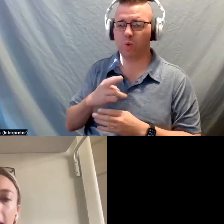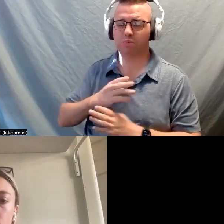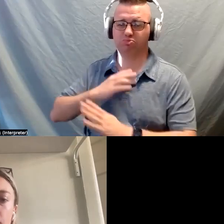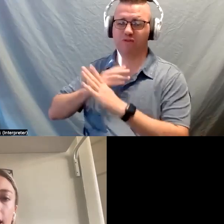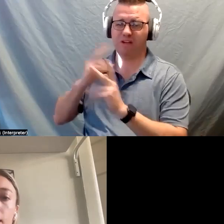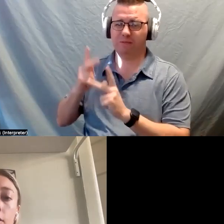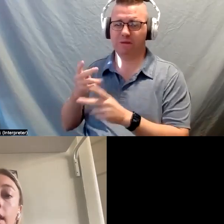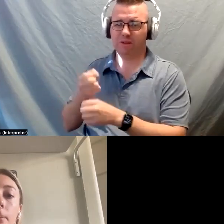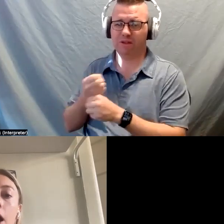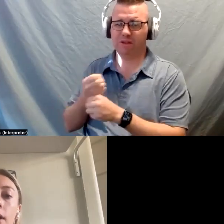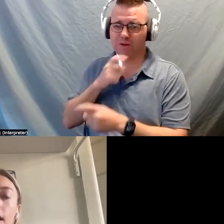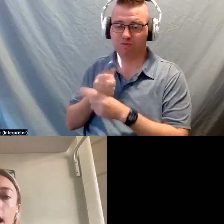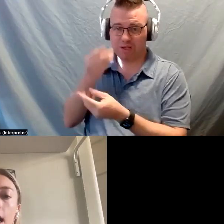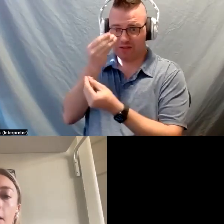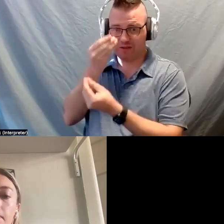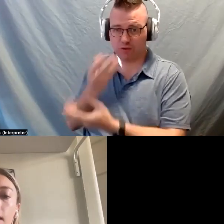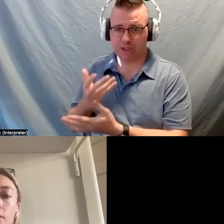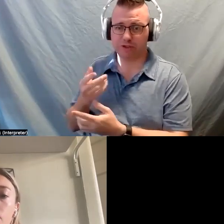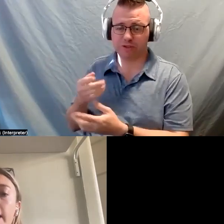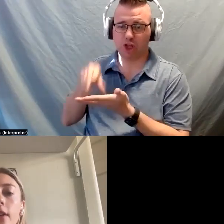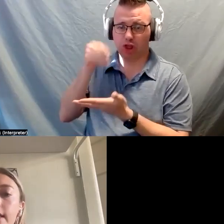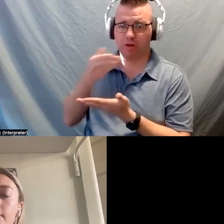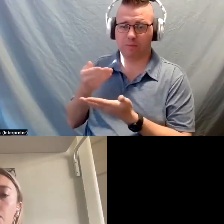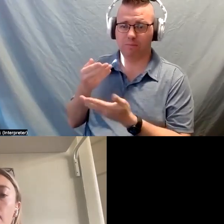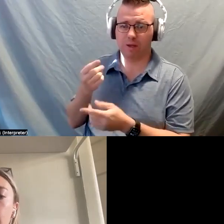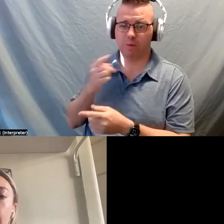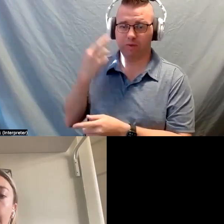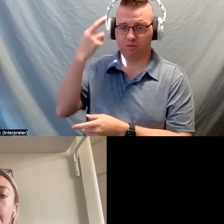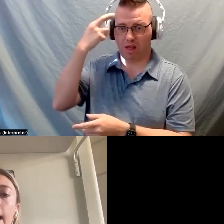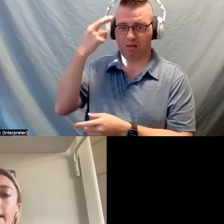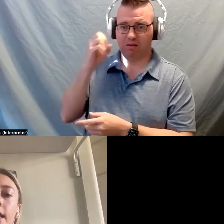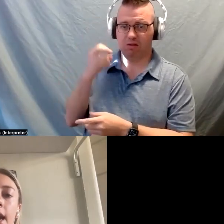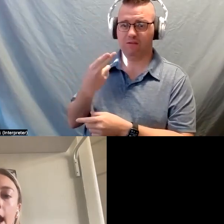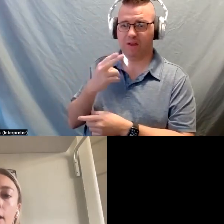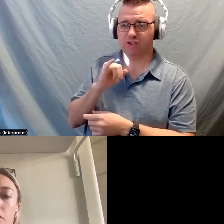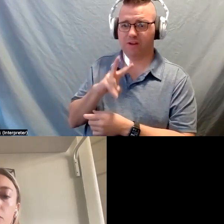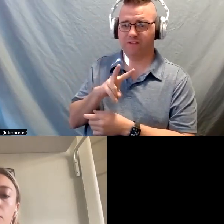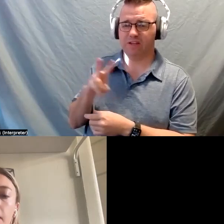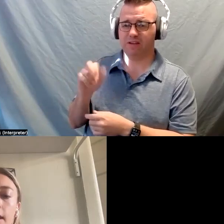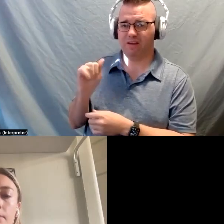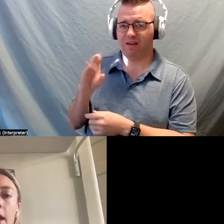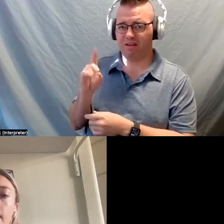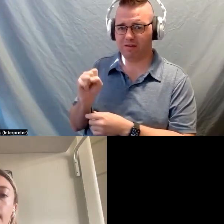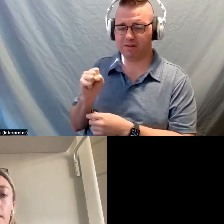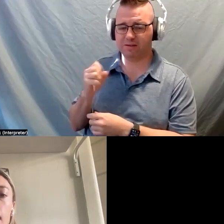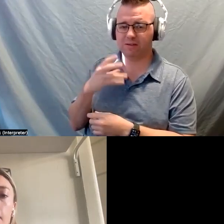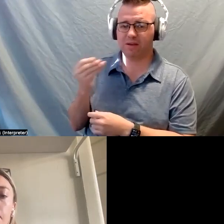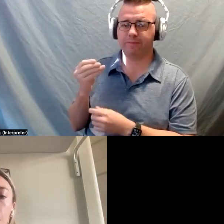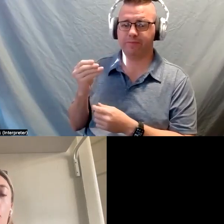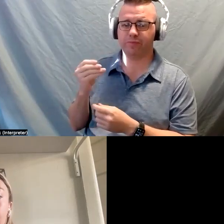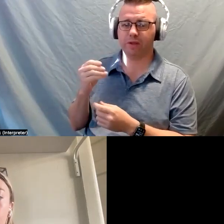proper information and learning about with the realities of HIV and AIDS and how to be